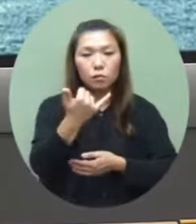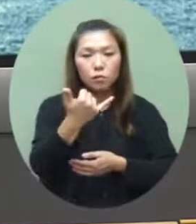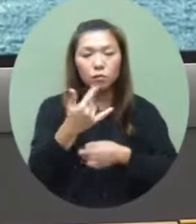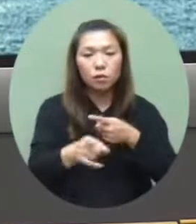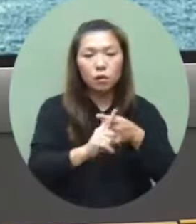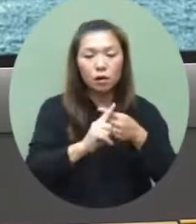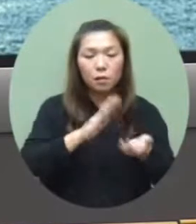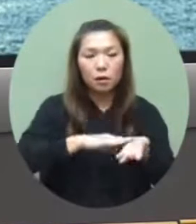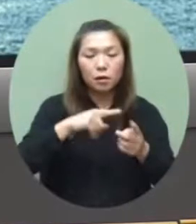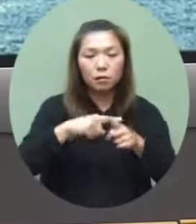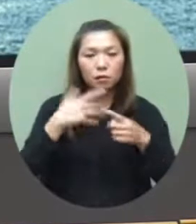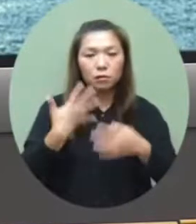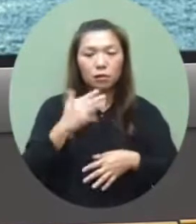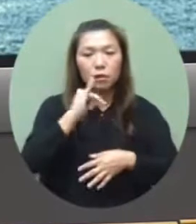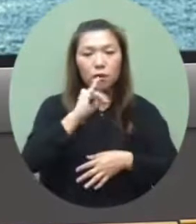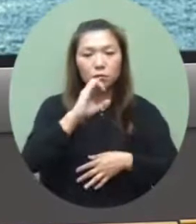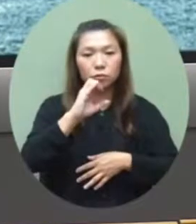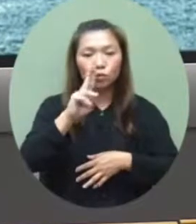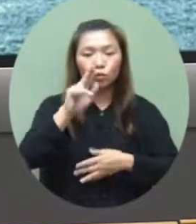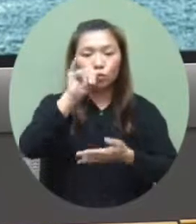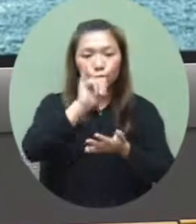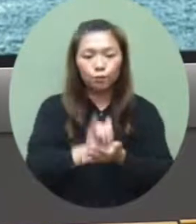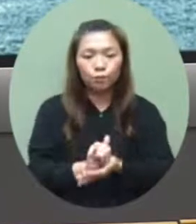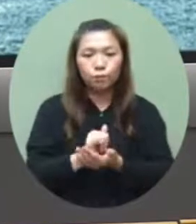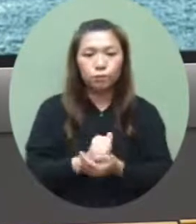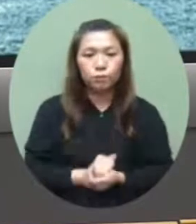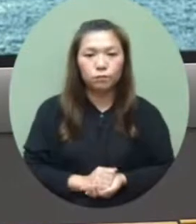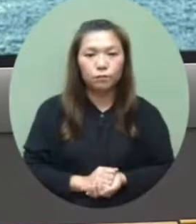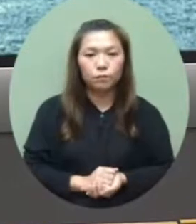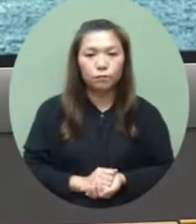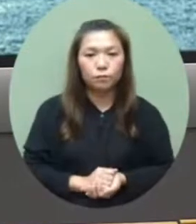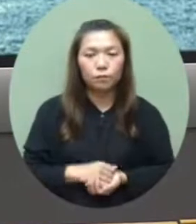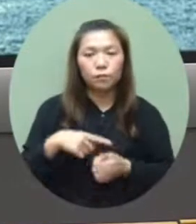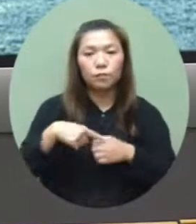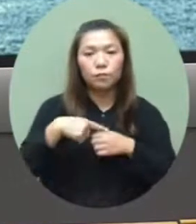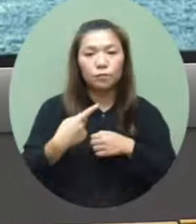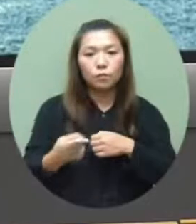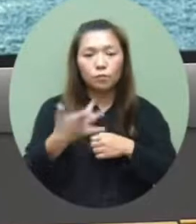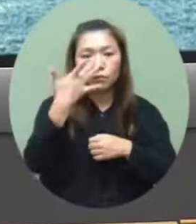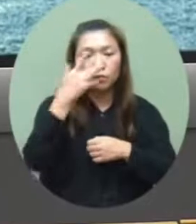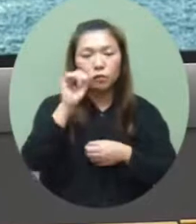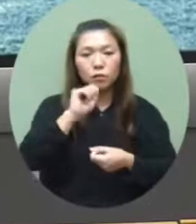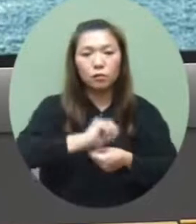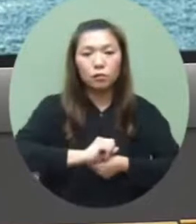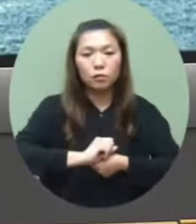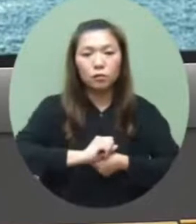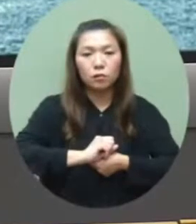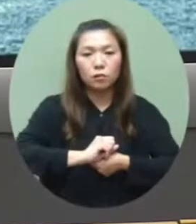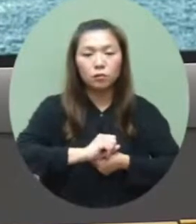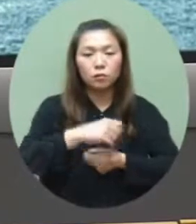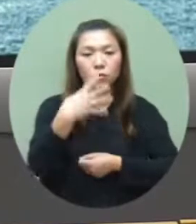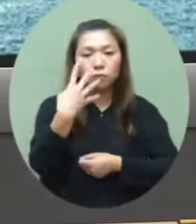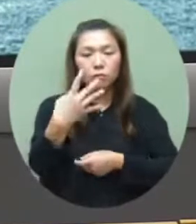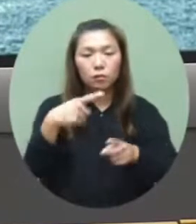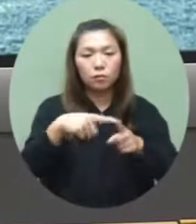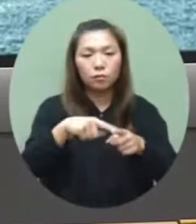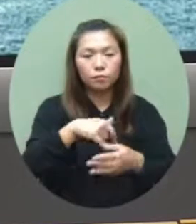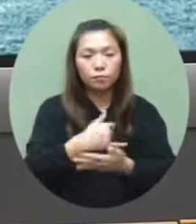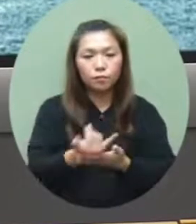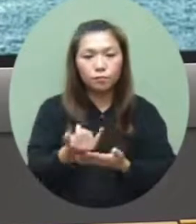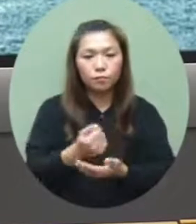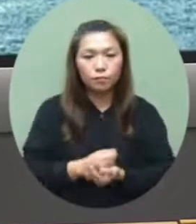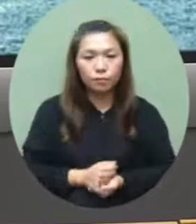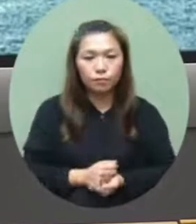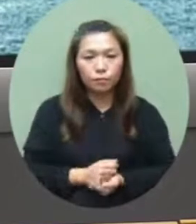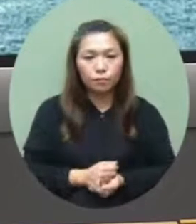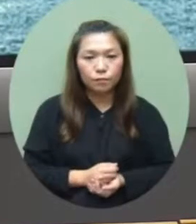serious condition. 6 patients in critical condition are receiving care in the ICU. We also